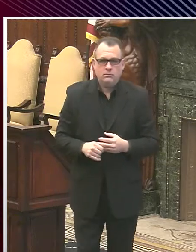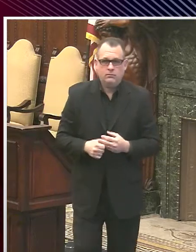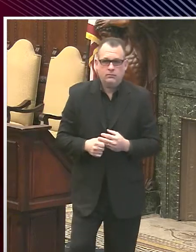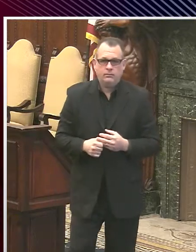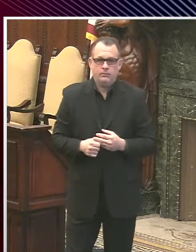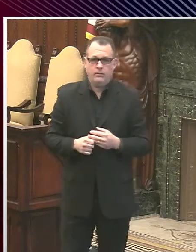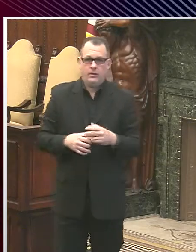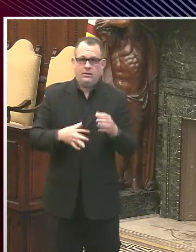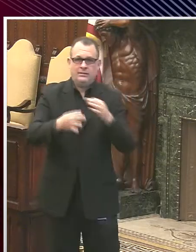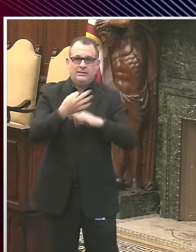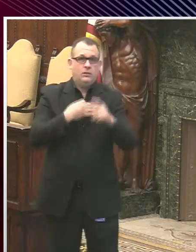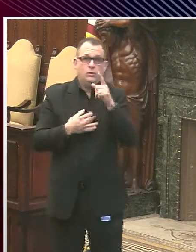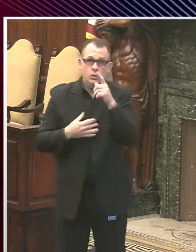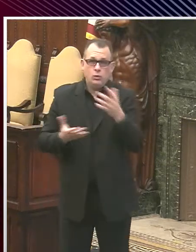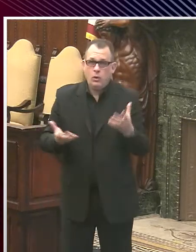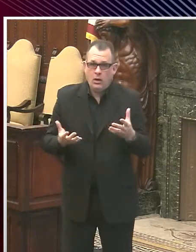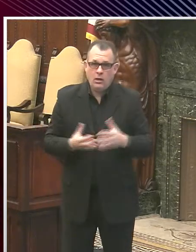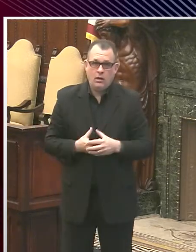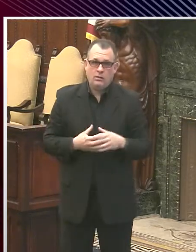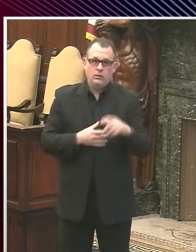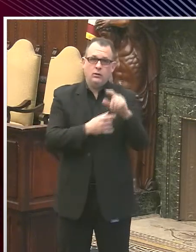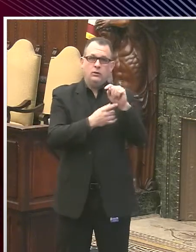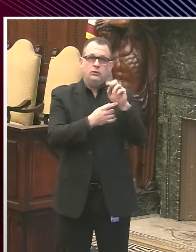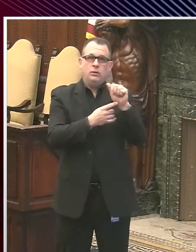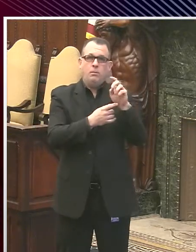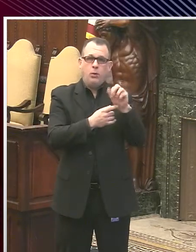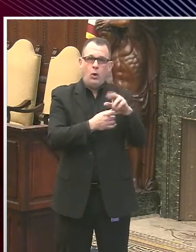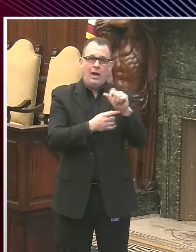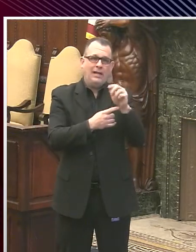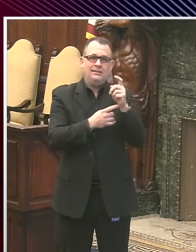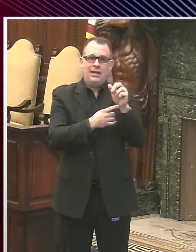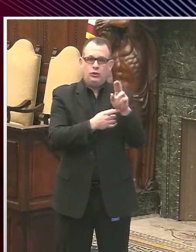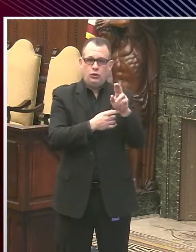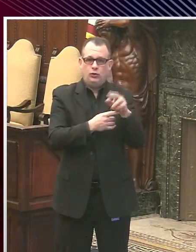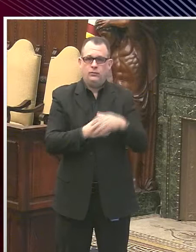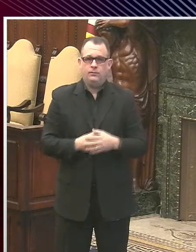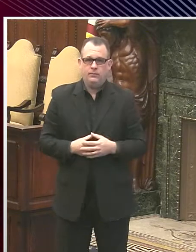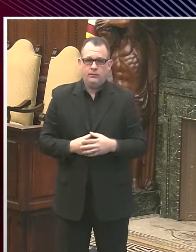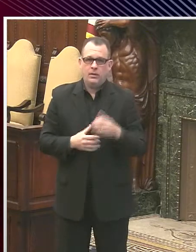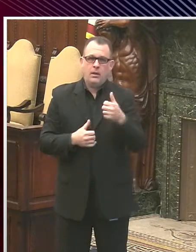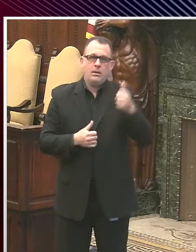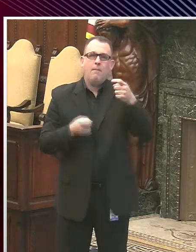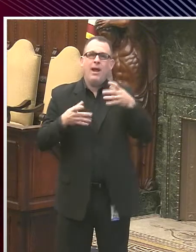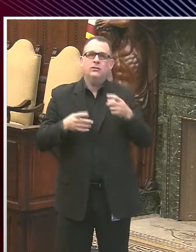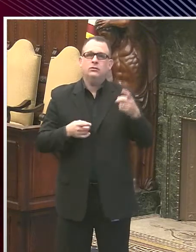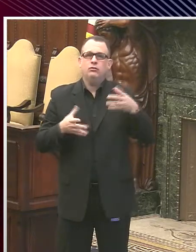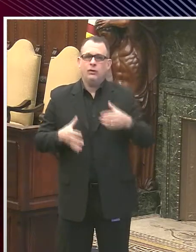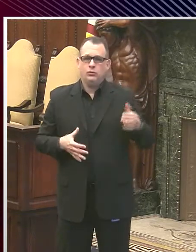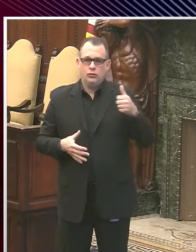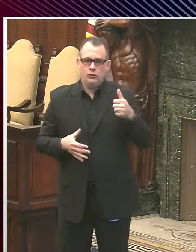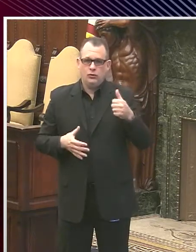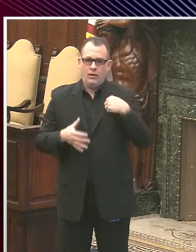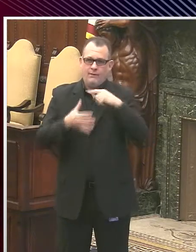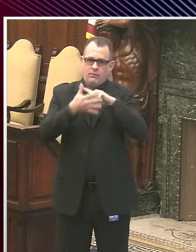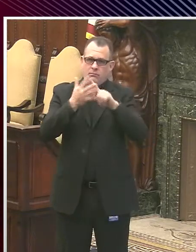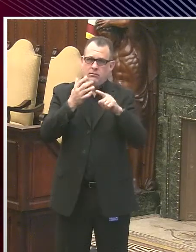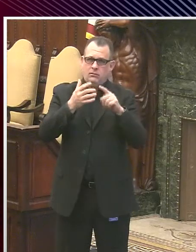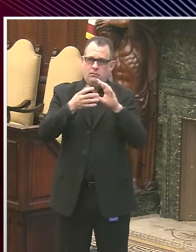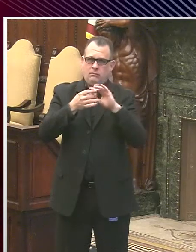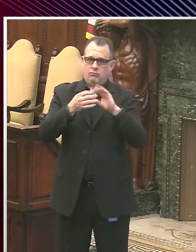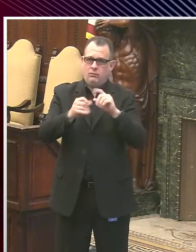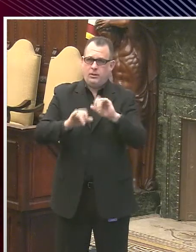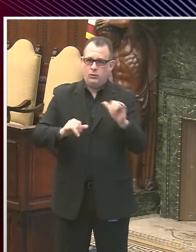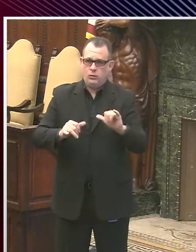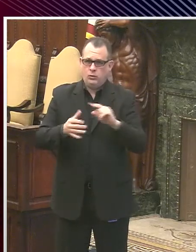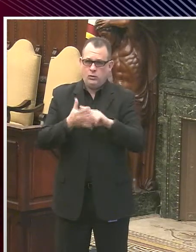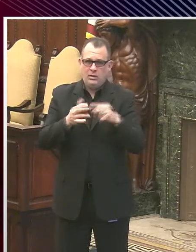Pinch hitting today for the mayor is Managing Director Tumar Alexander. We have several guest speakers today, and we'll be putting their names